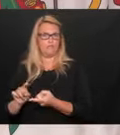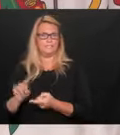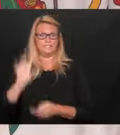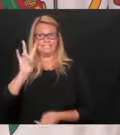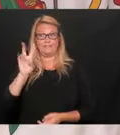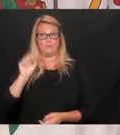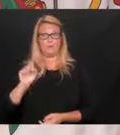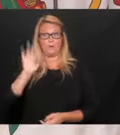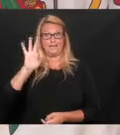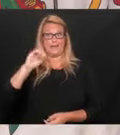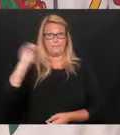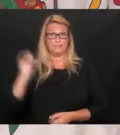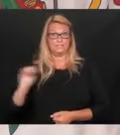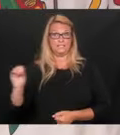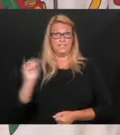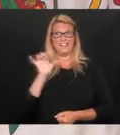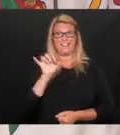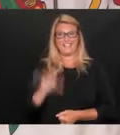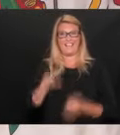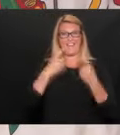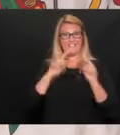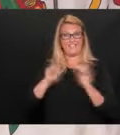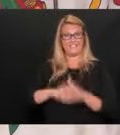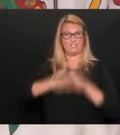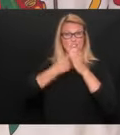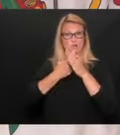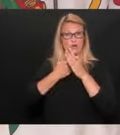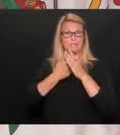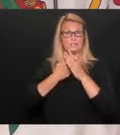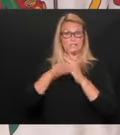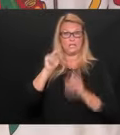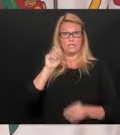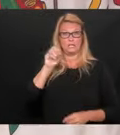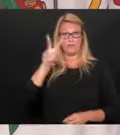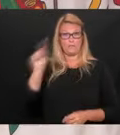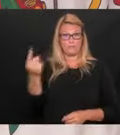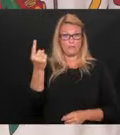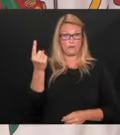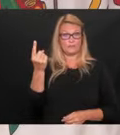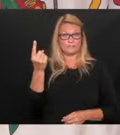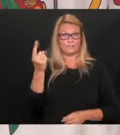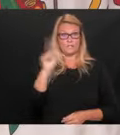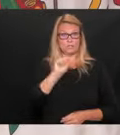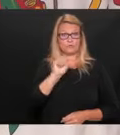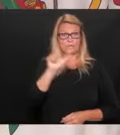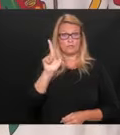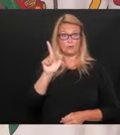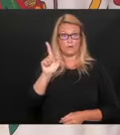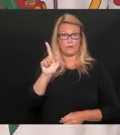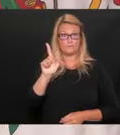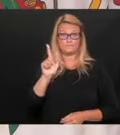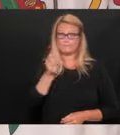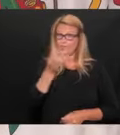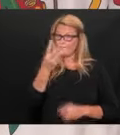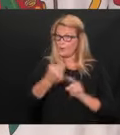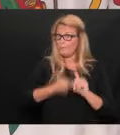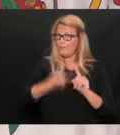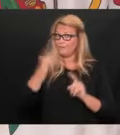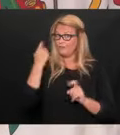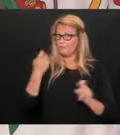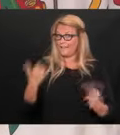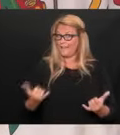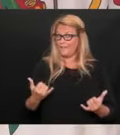7.9%. That's going to be effective on November 1st. 2021, so just a few months from now,